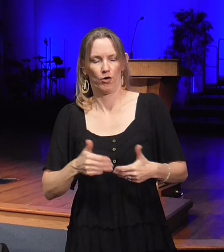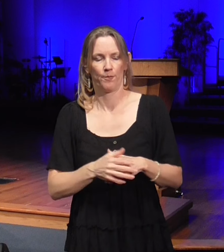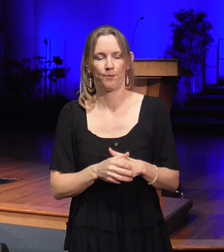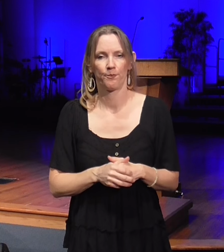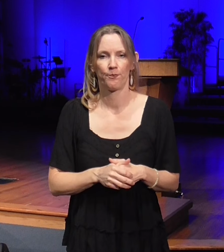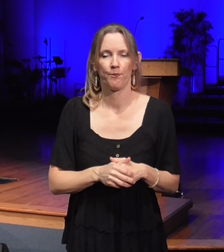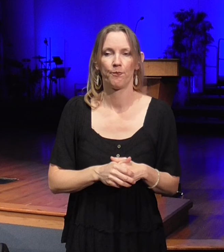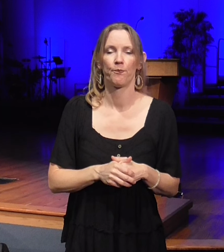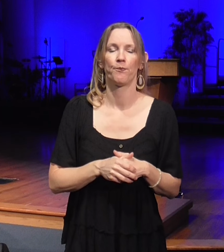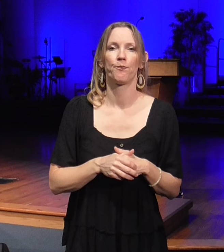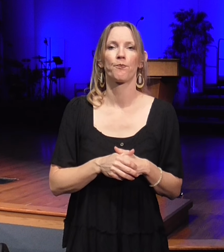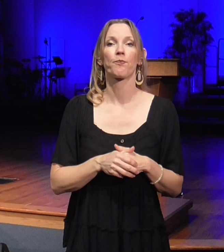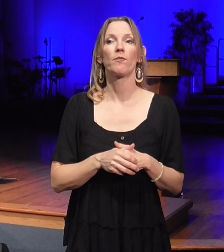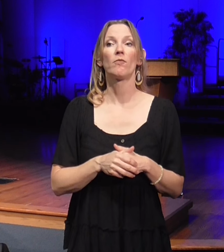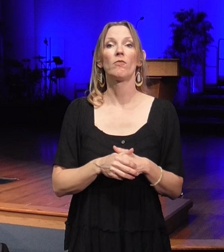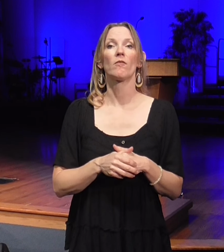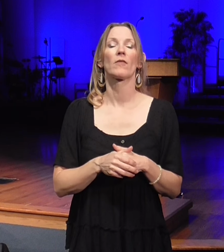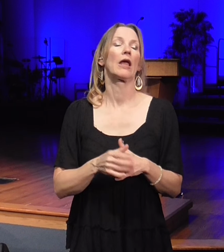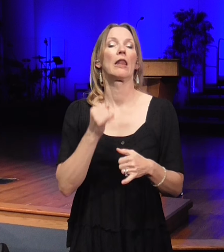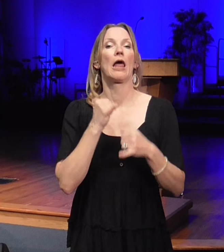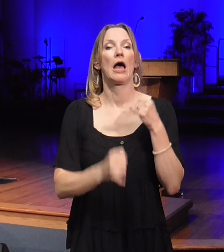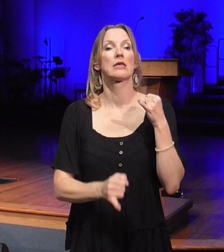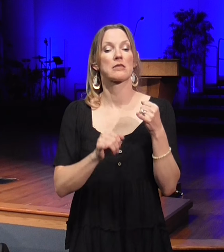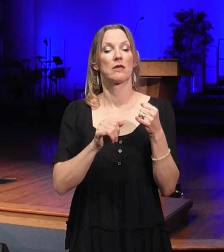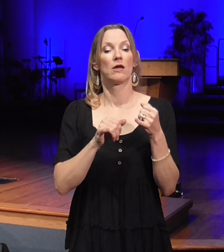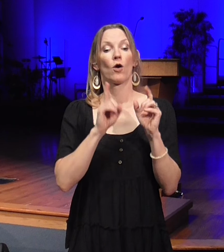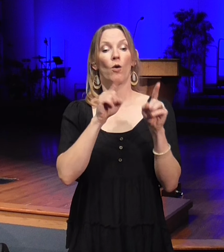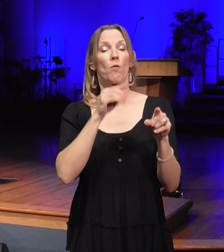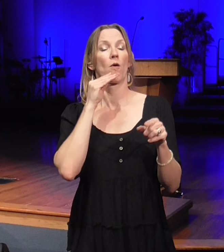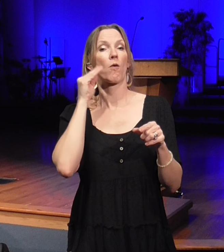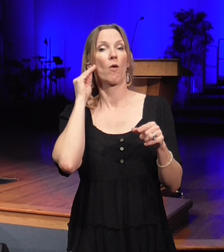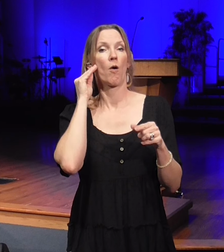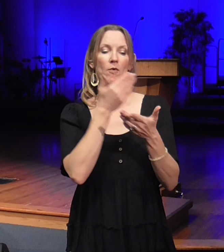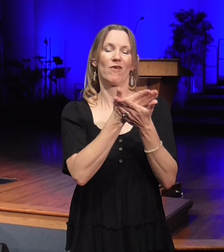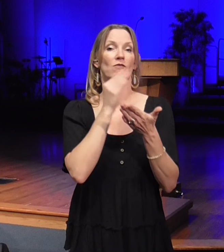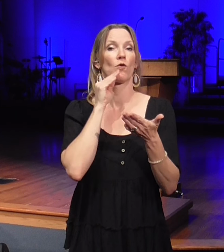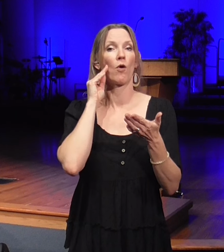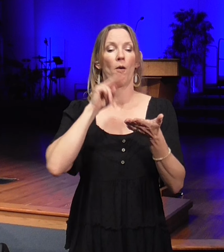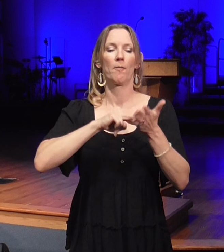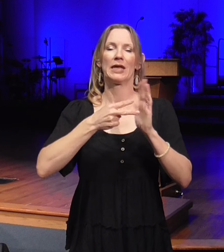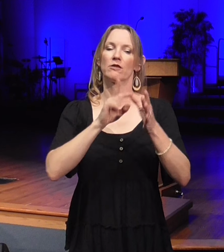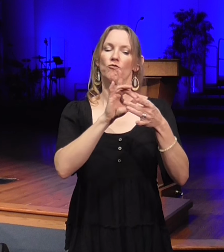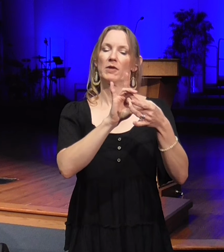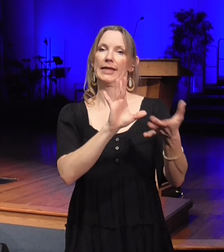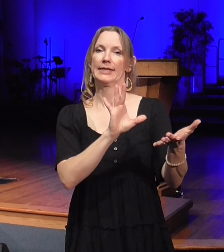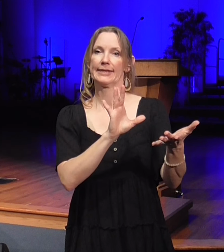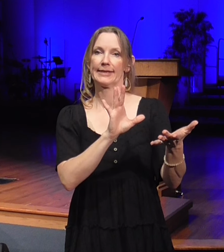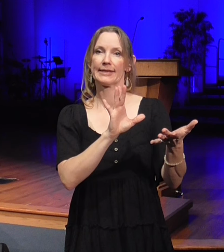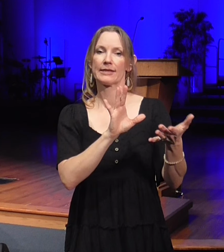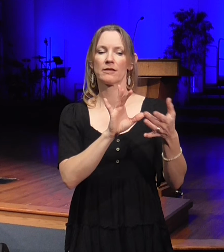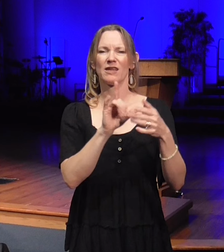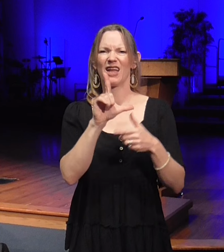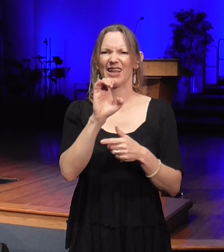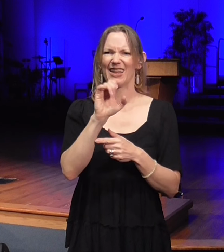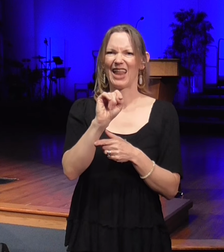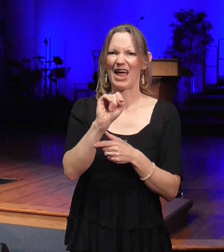are. Lastly, coming home is about release. It's about letting